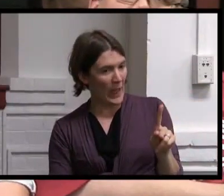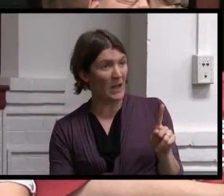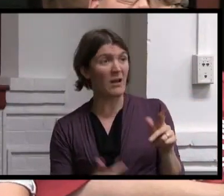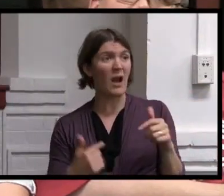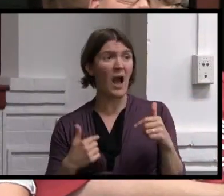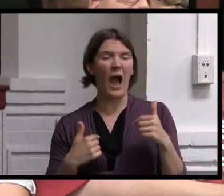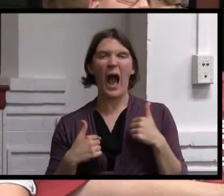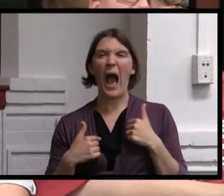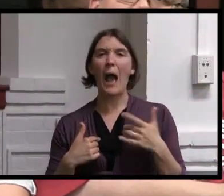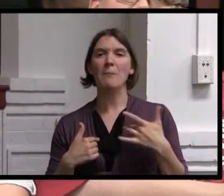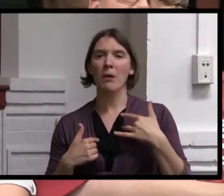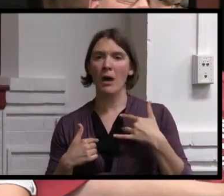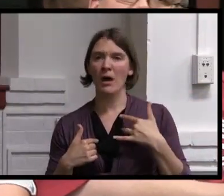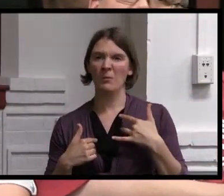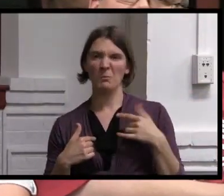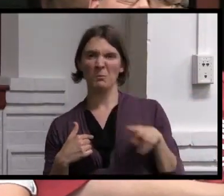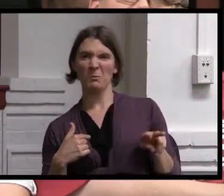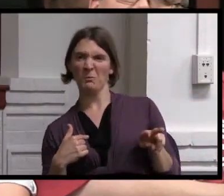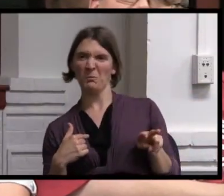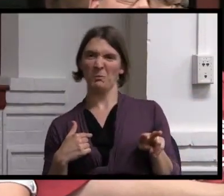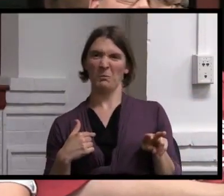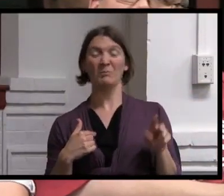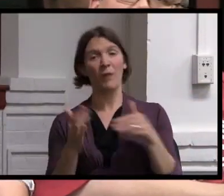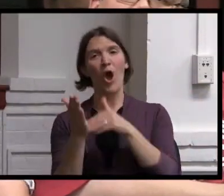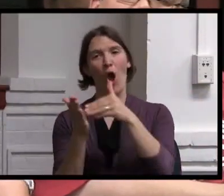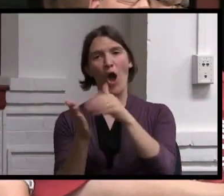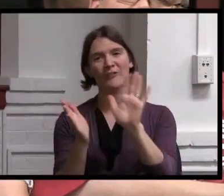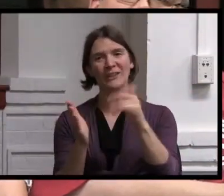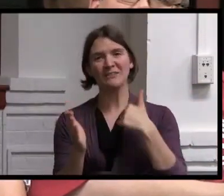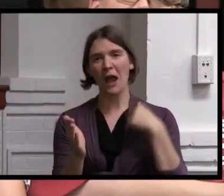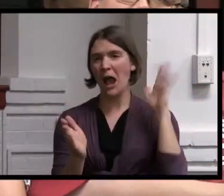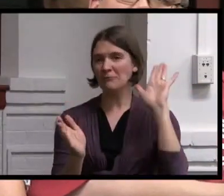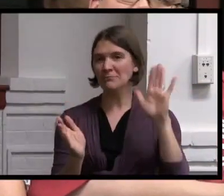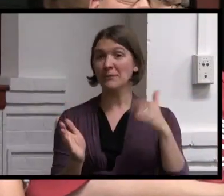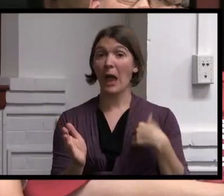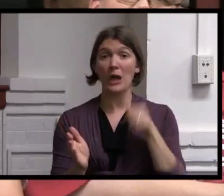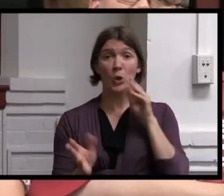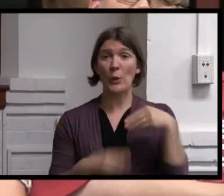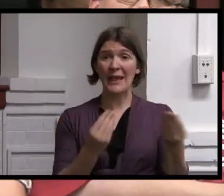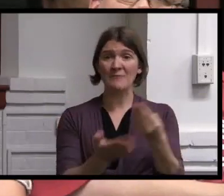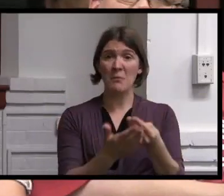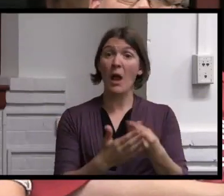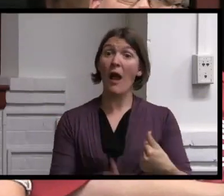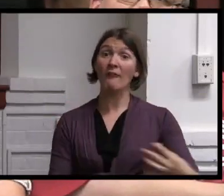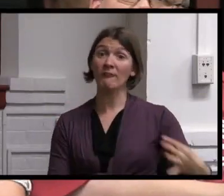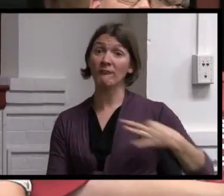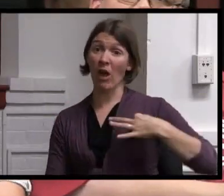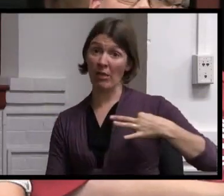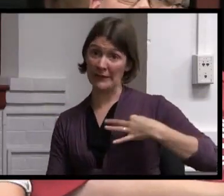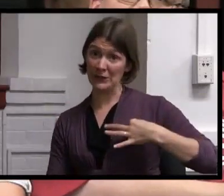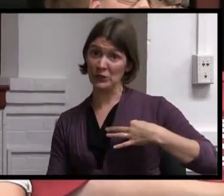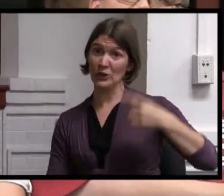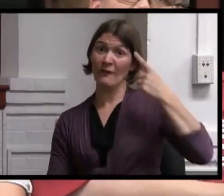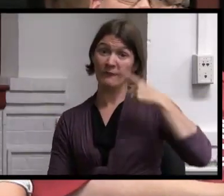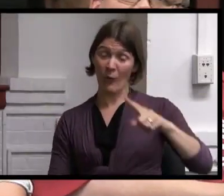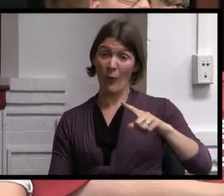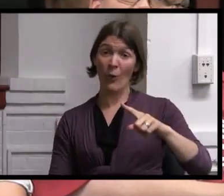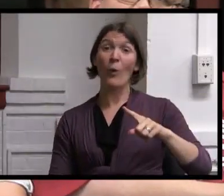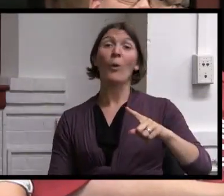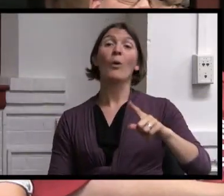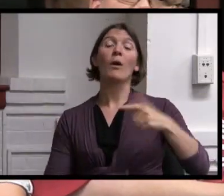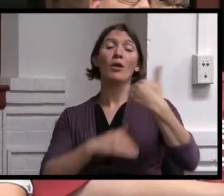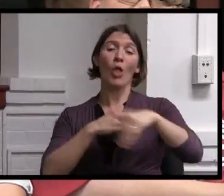very cynical a lot of times. And I generally don't give money. I do volunteer at the Loaves and Fishes